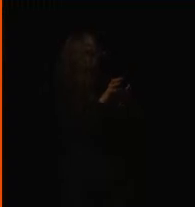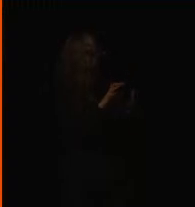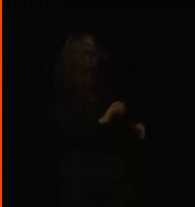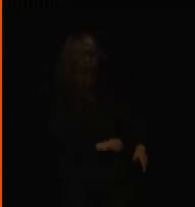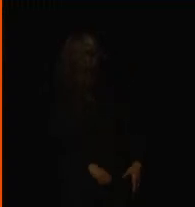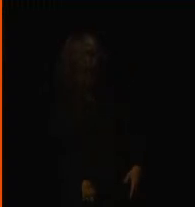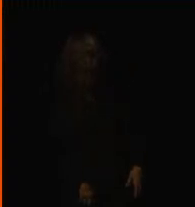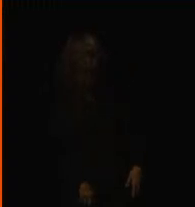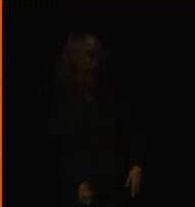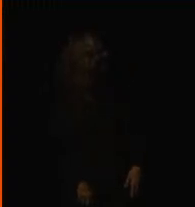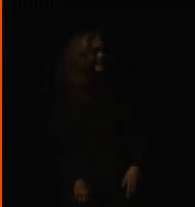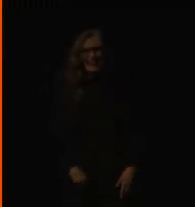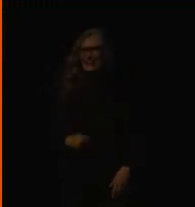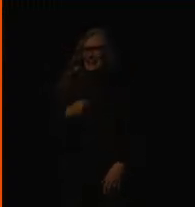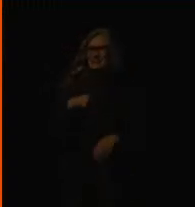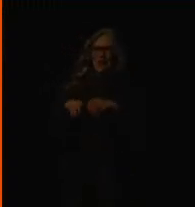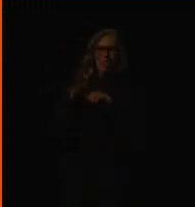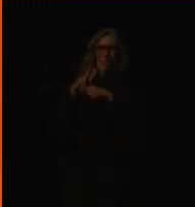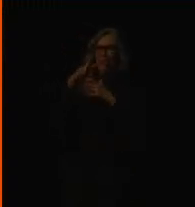Can't even read it off the page.